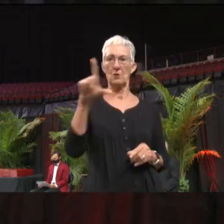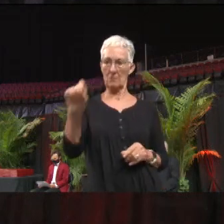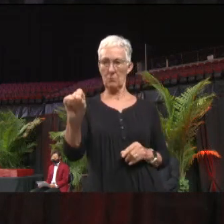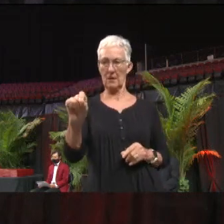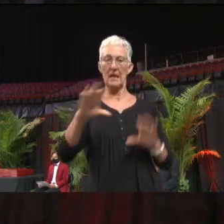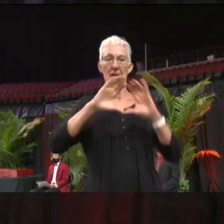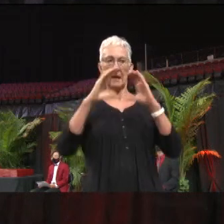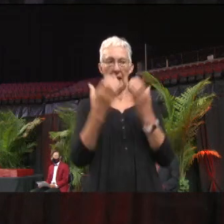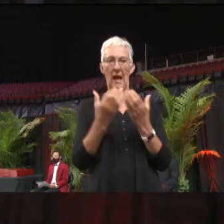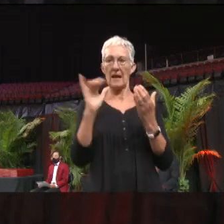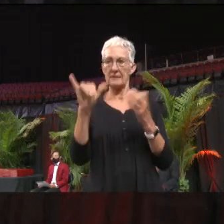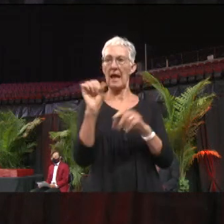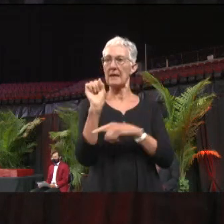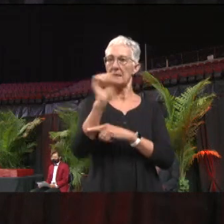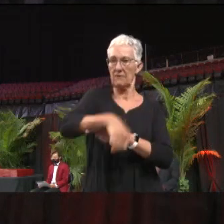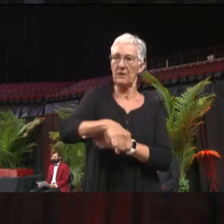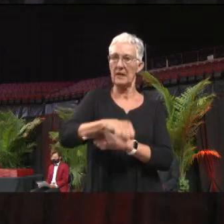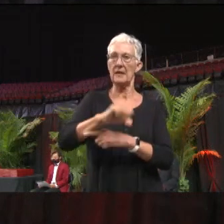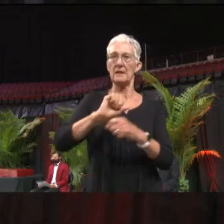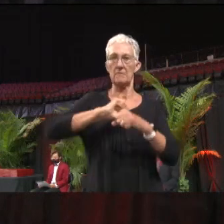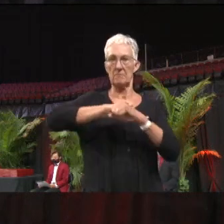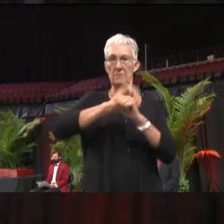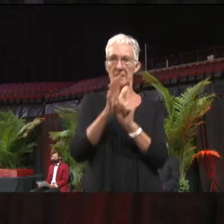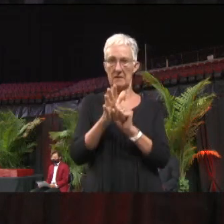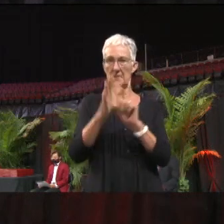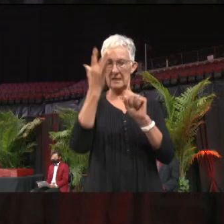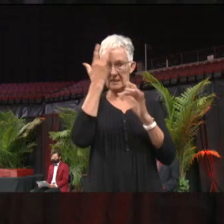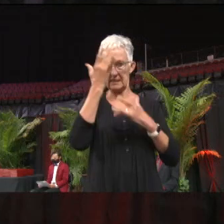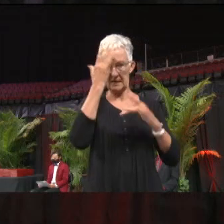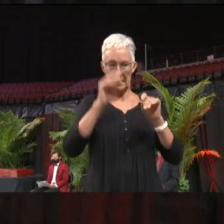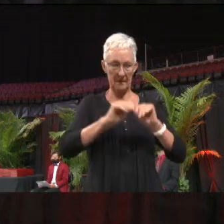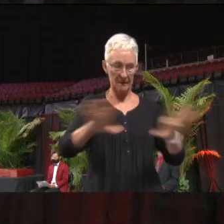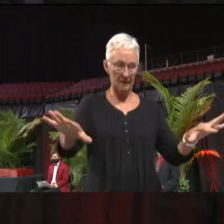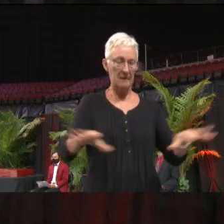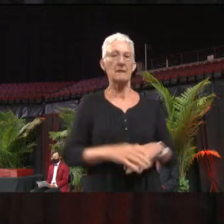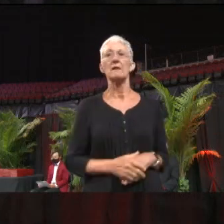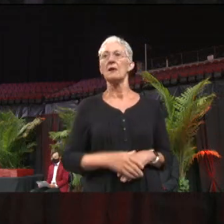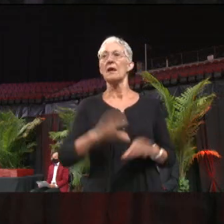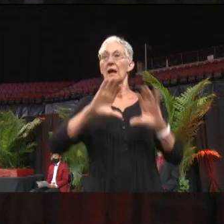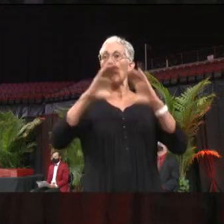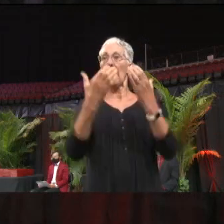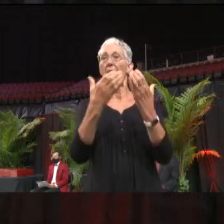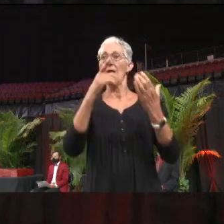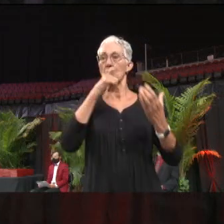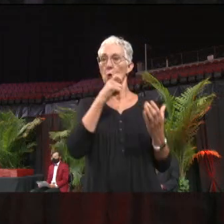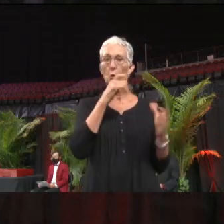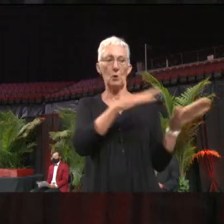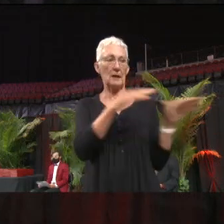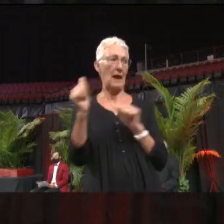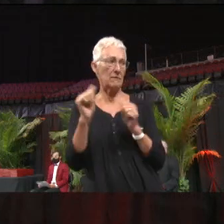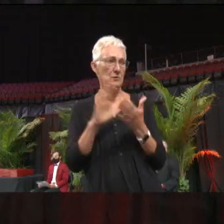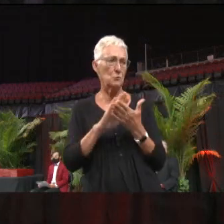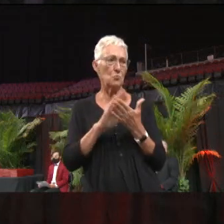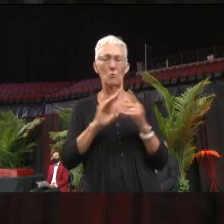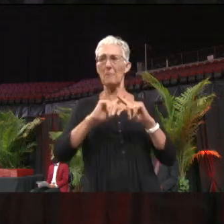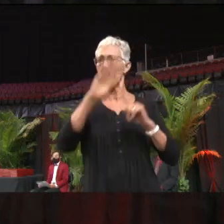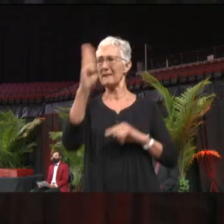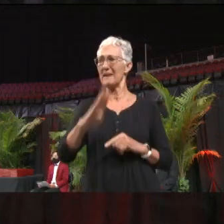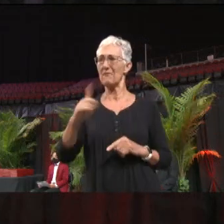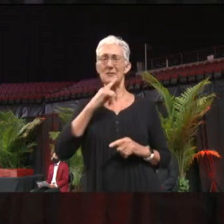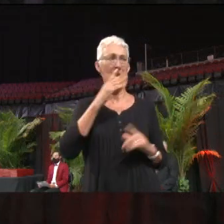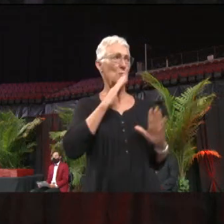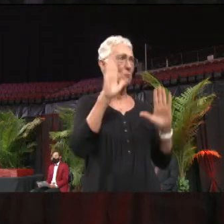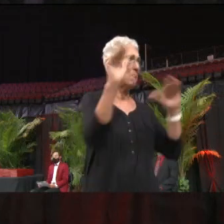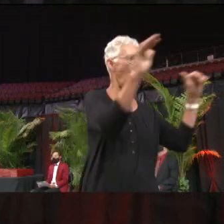the class that was forced to leave their school without a proper goodbye, and the class that was thrown into confusion yet expected to finish